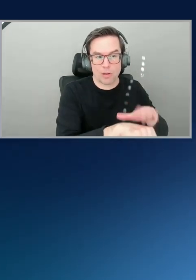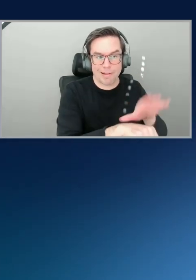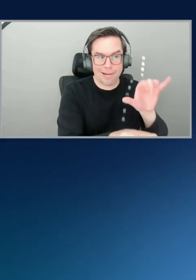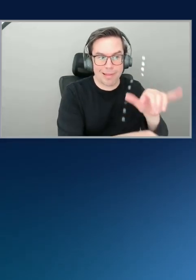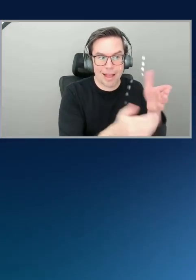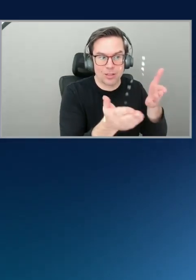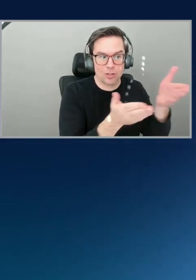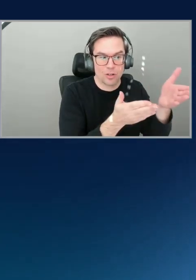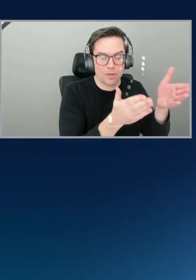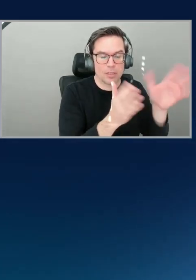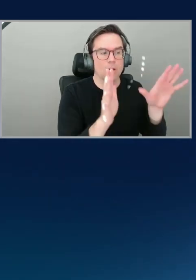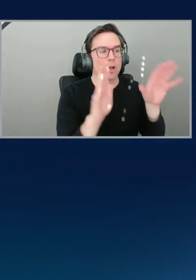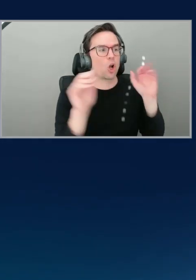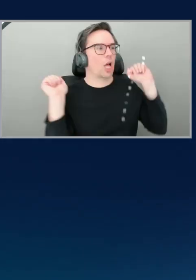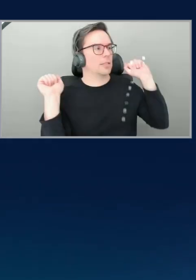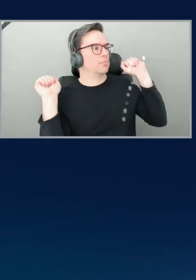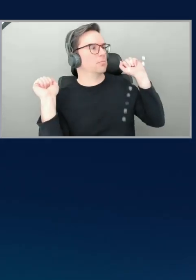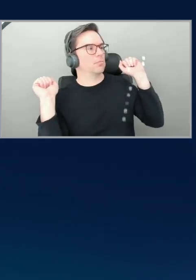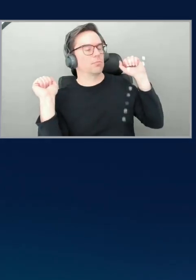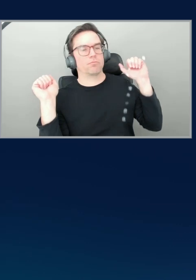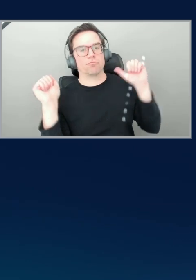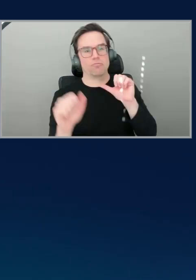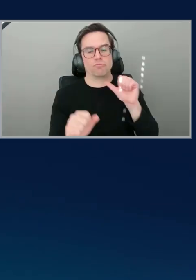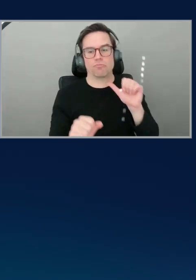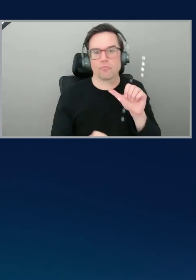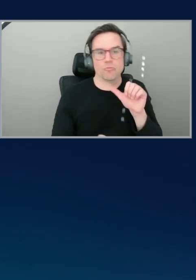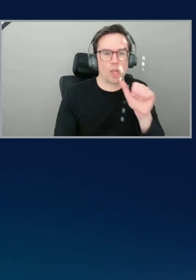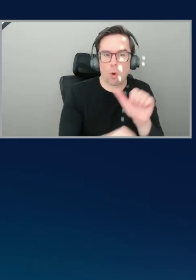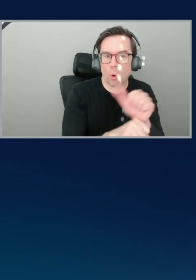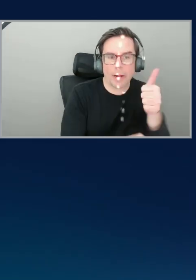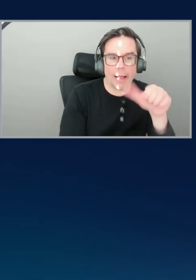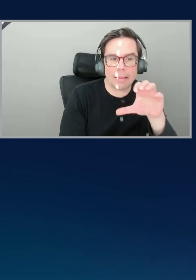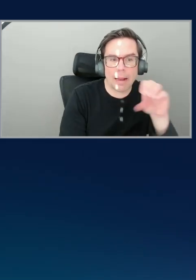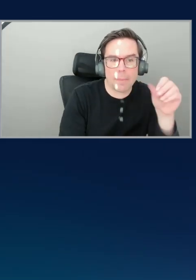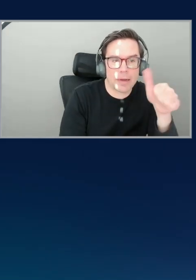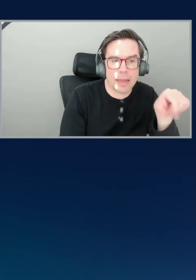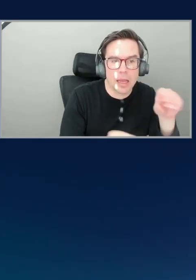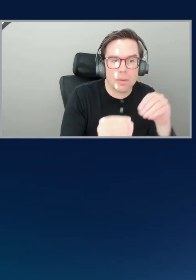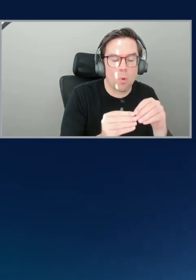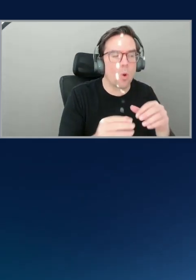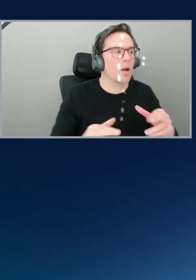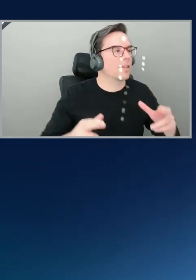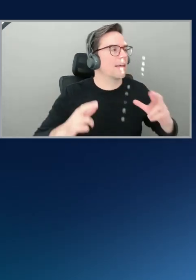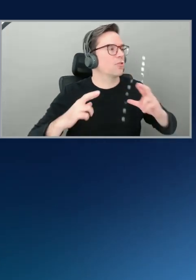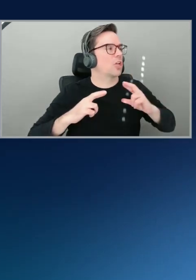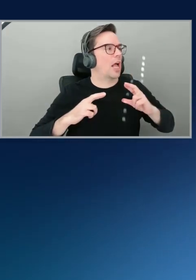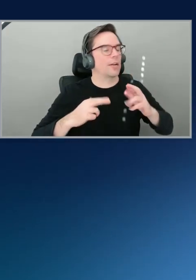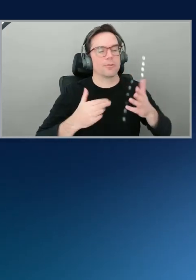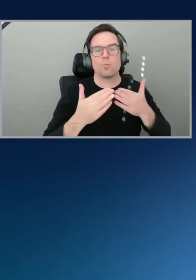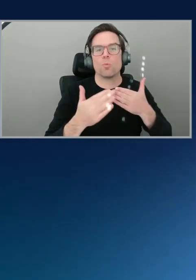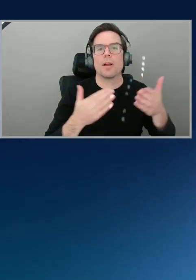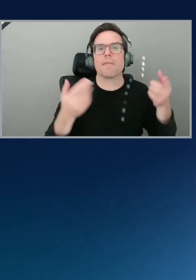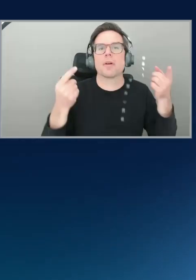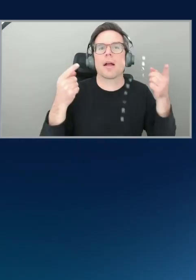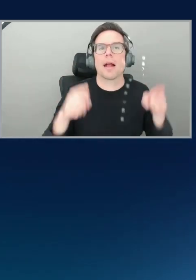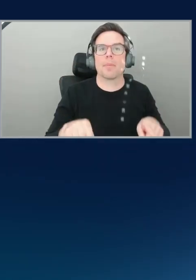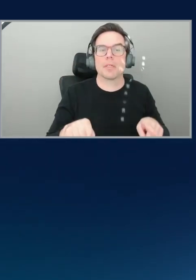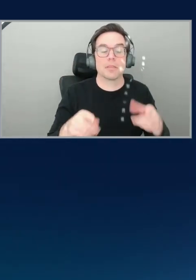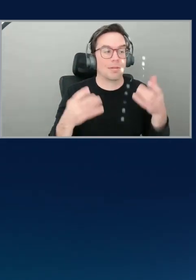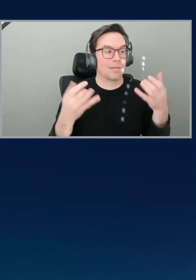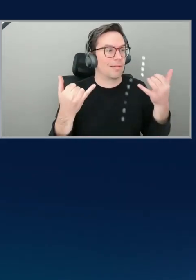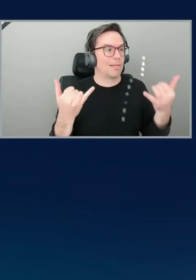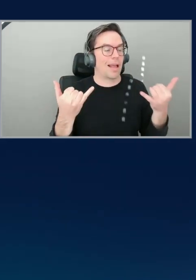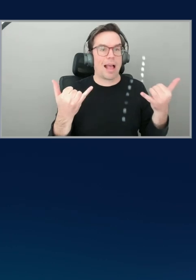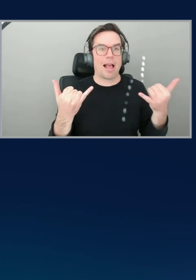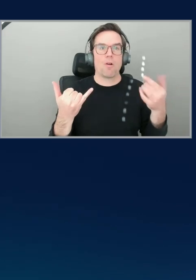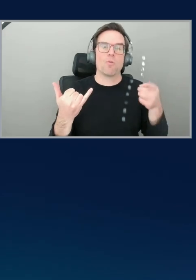They don't work at the company anymore. They've retired. Whatever. You then have to come inherit this